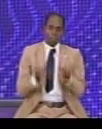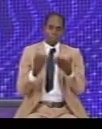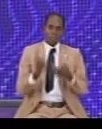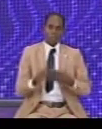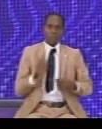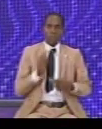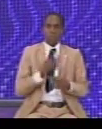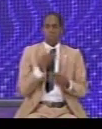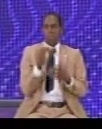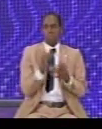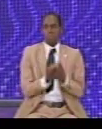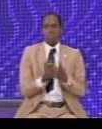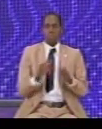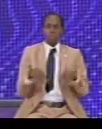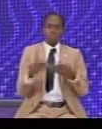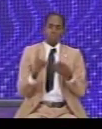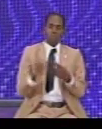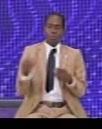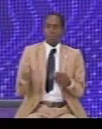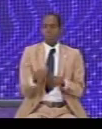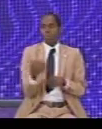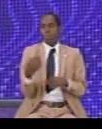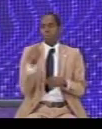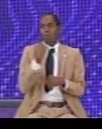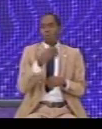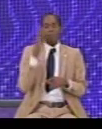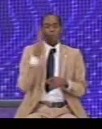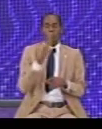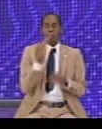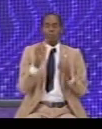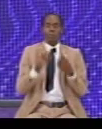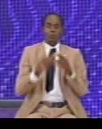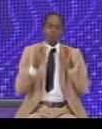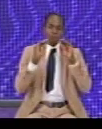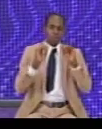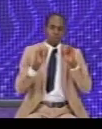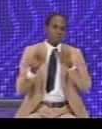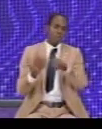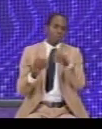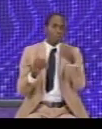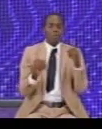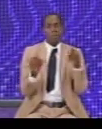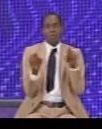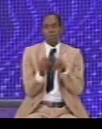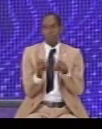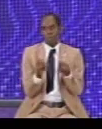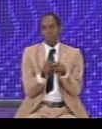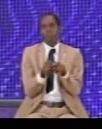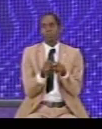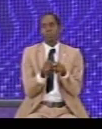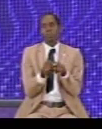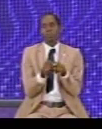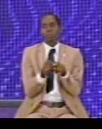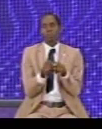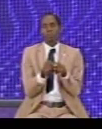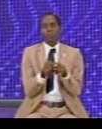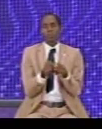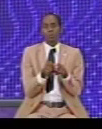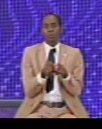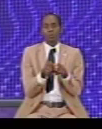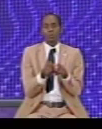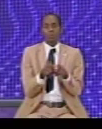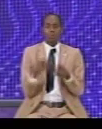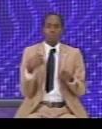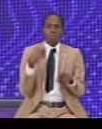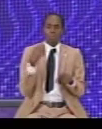commit to others who will be able to teach others also. We need to do this job